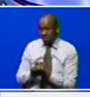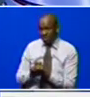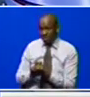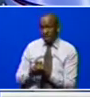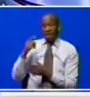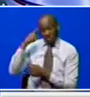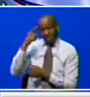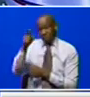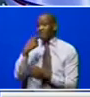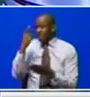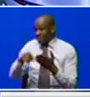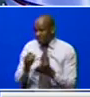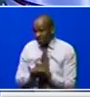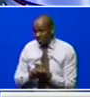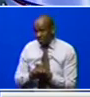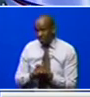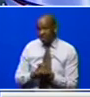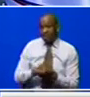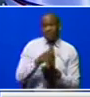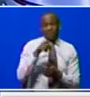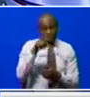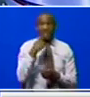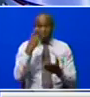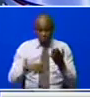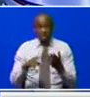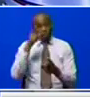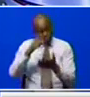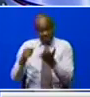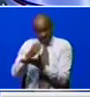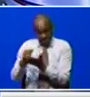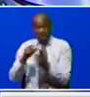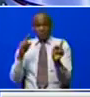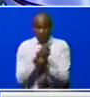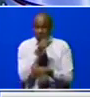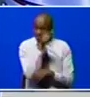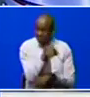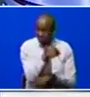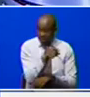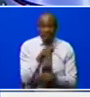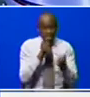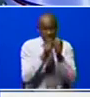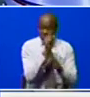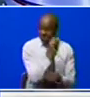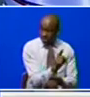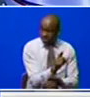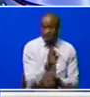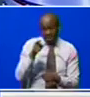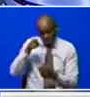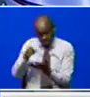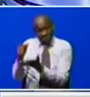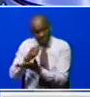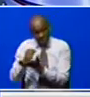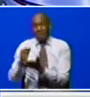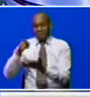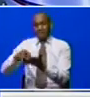think they already said if what it. Is, they said if, they yeah. already said if what is scanned is different differs from text, alphanumeric, yeah. the scan carries the day. Yeah.